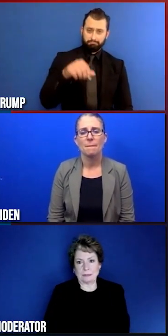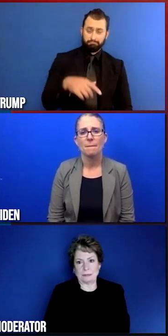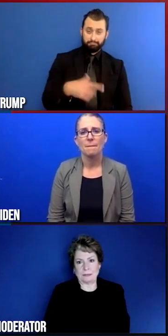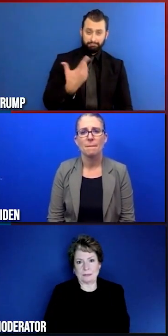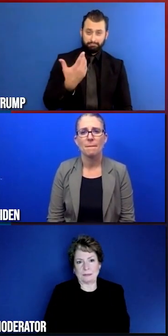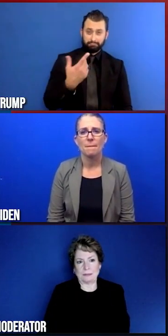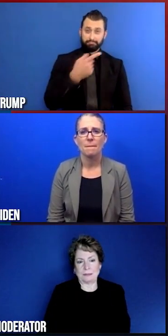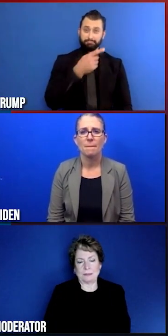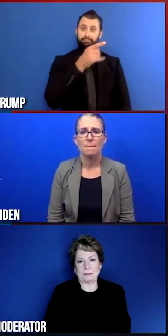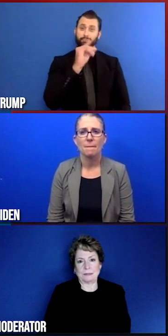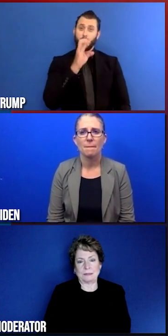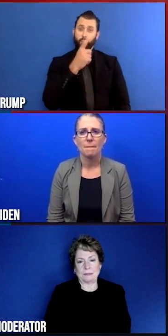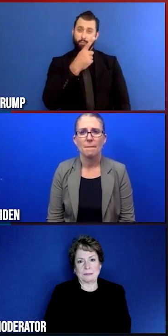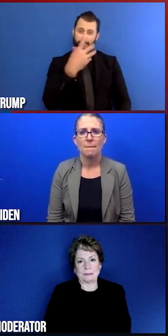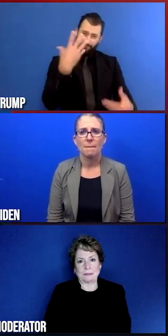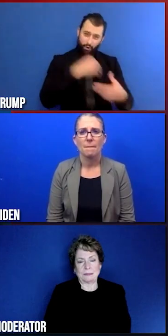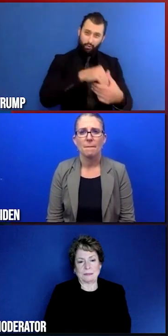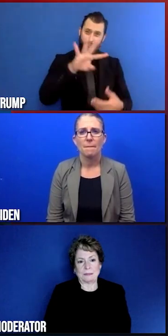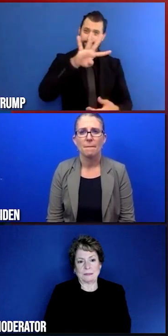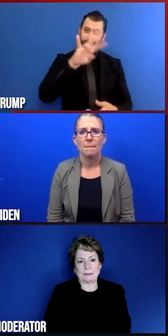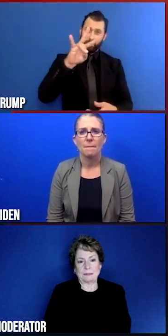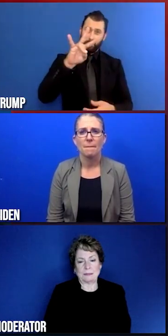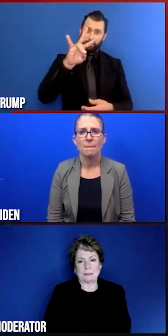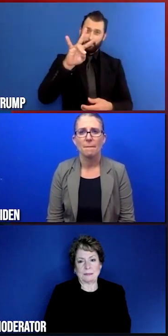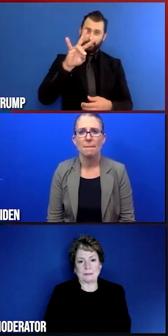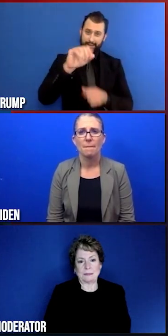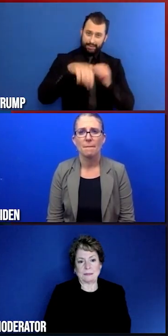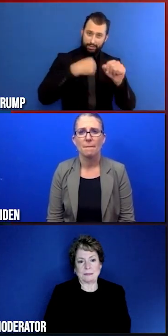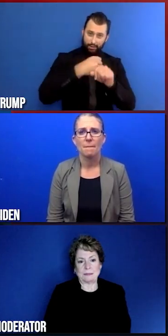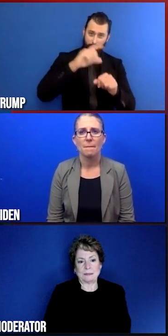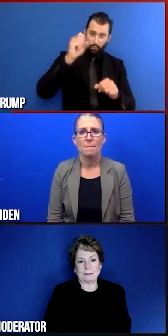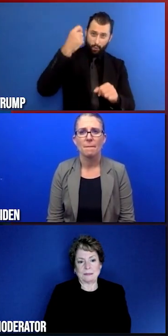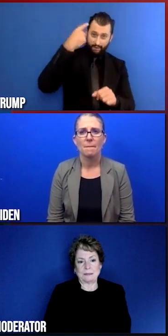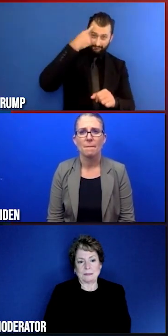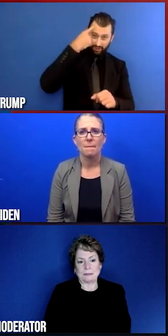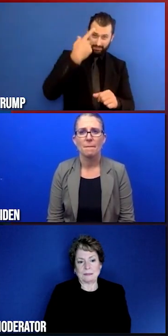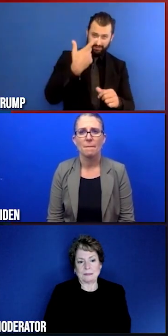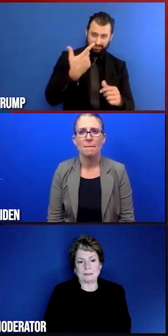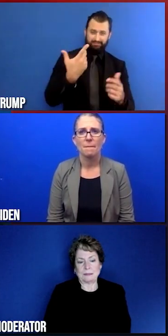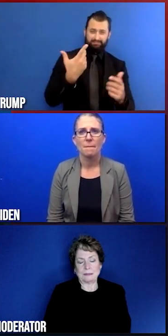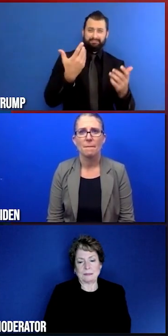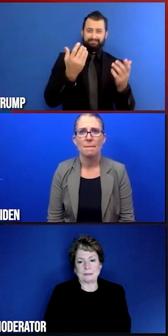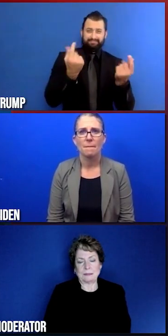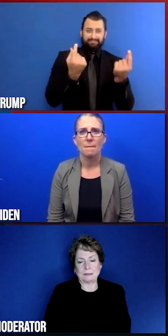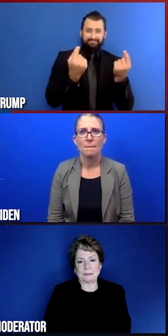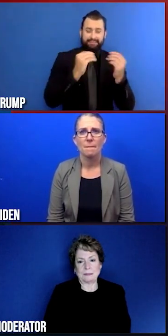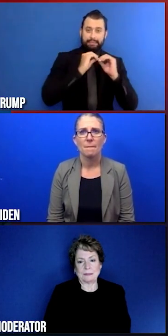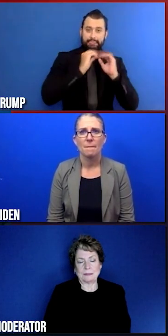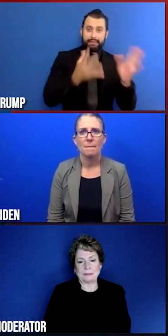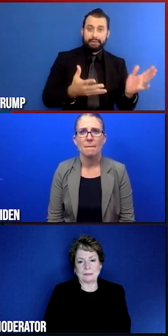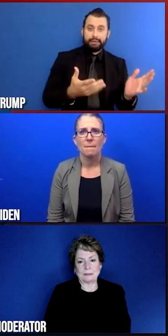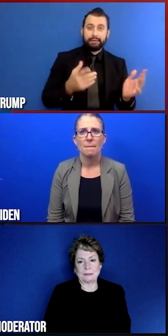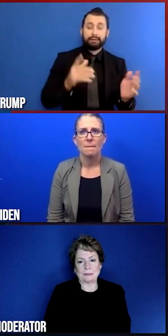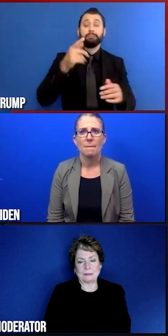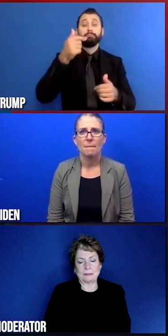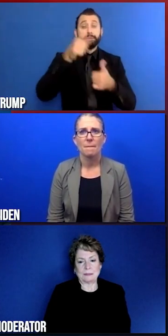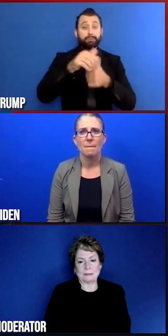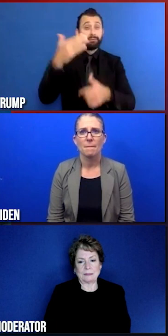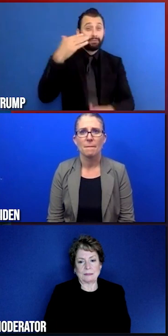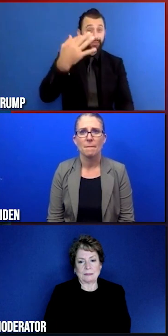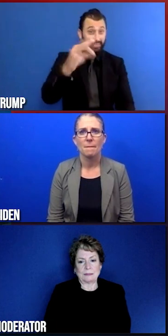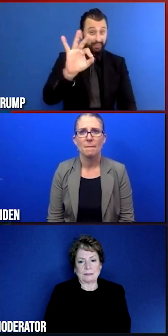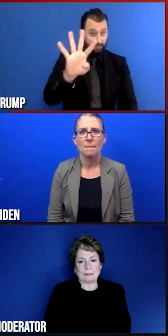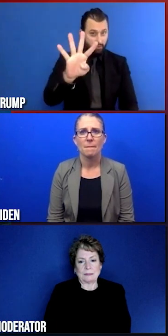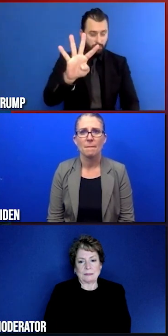in 1994 when he did such harm to the black community. And they were called, and he called them